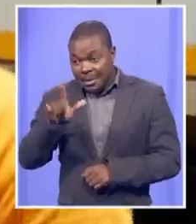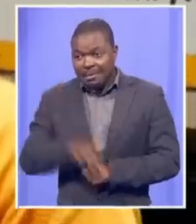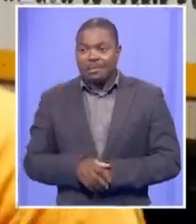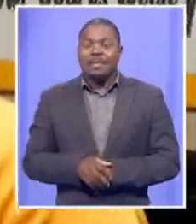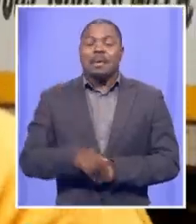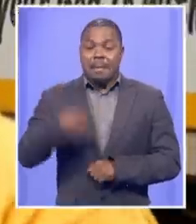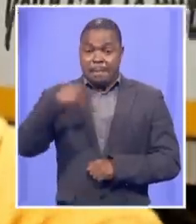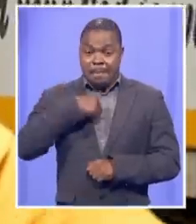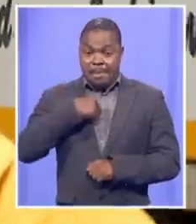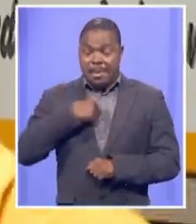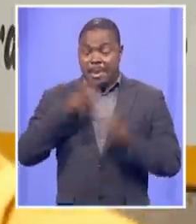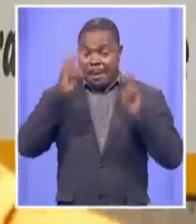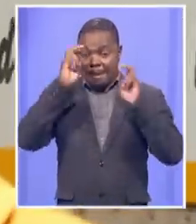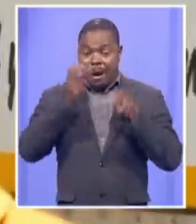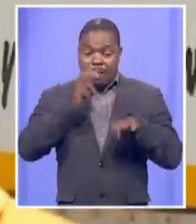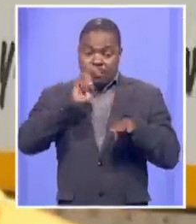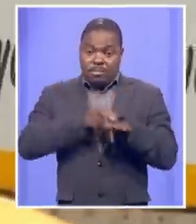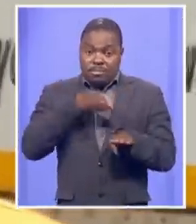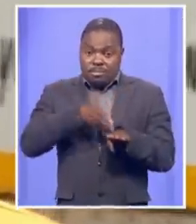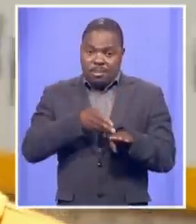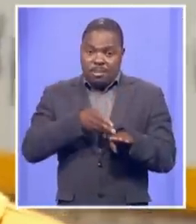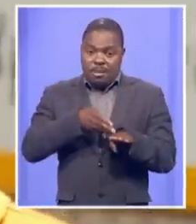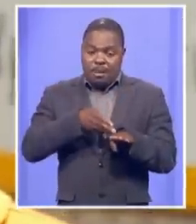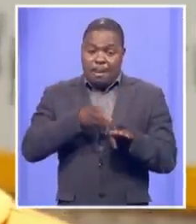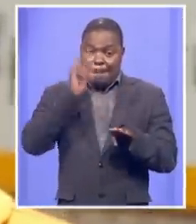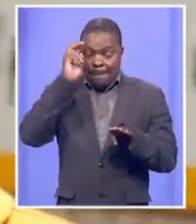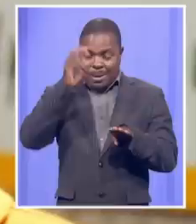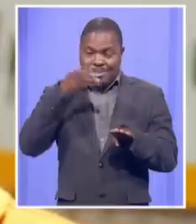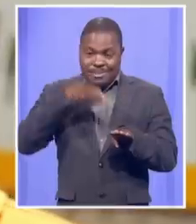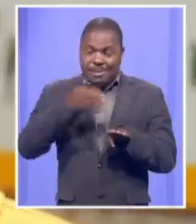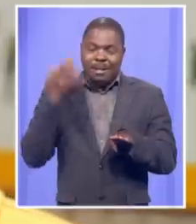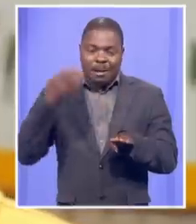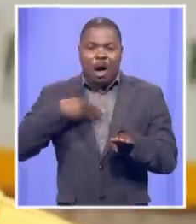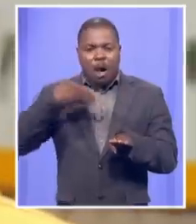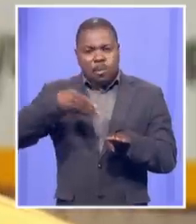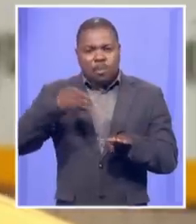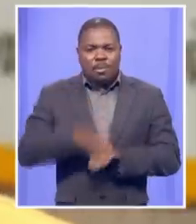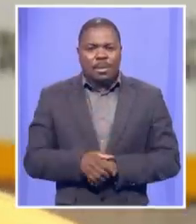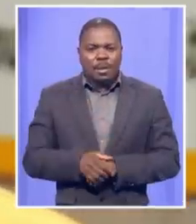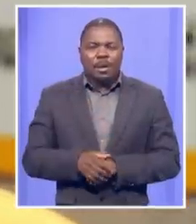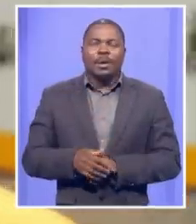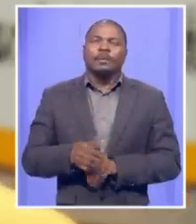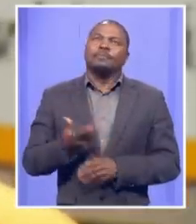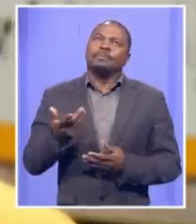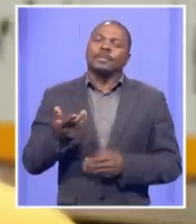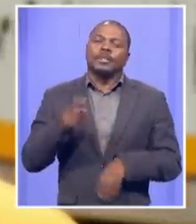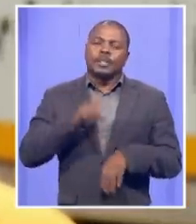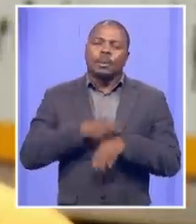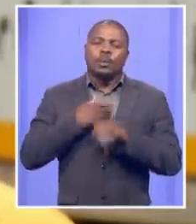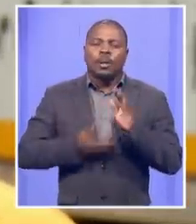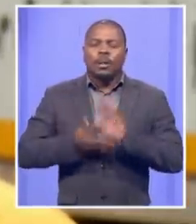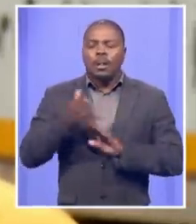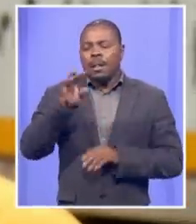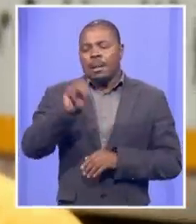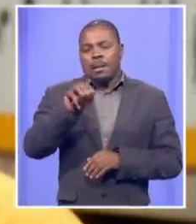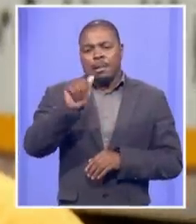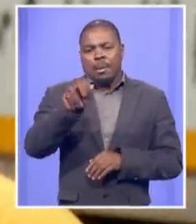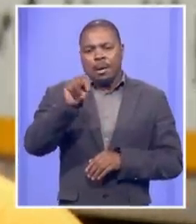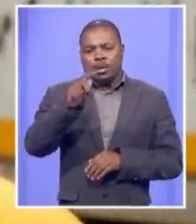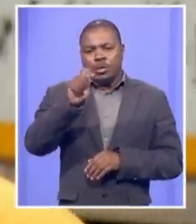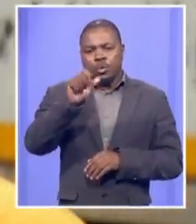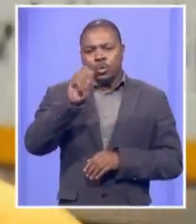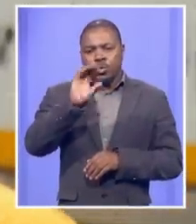the passenger there by the bus. By the time when we passed the Mantsole way